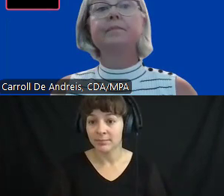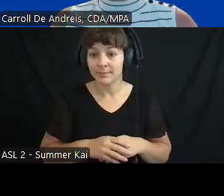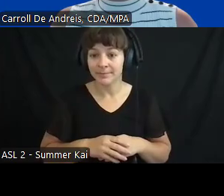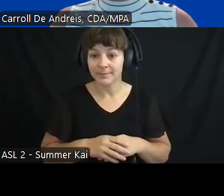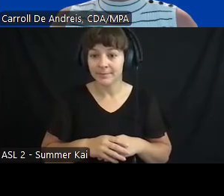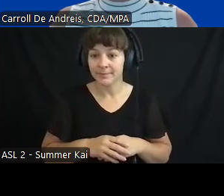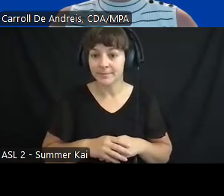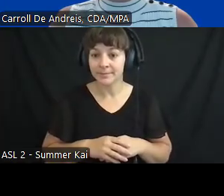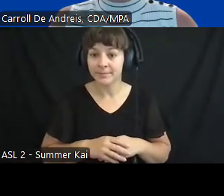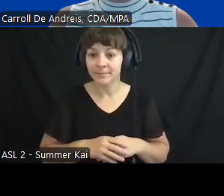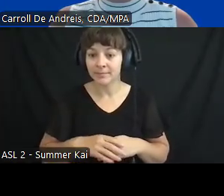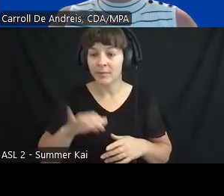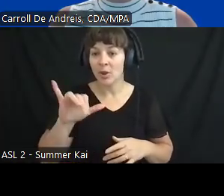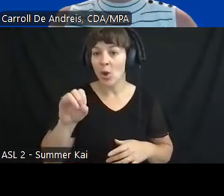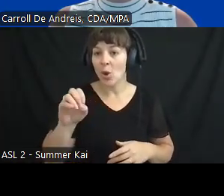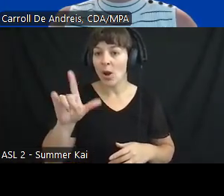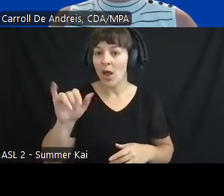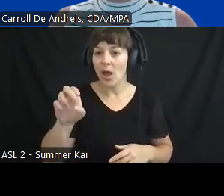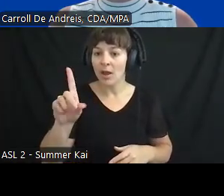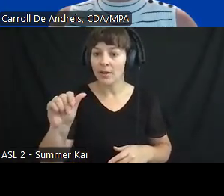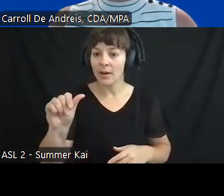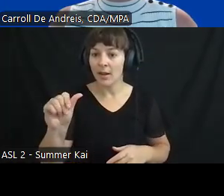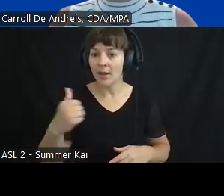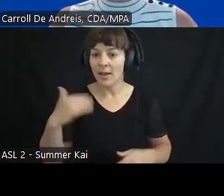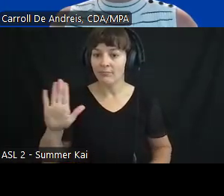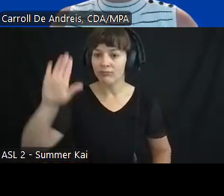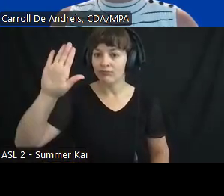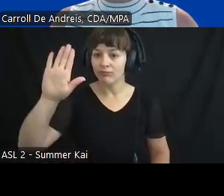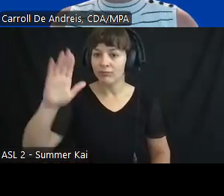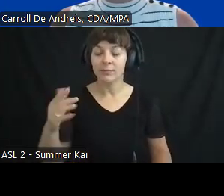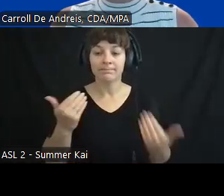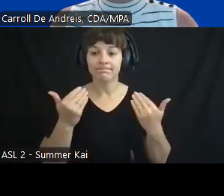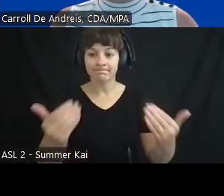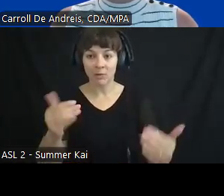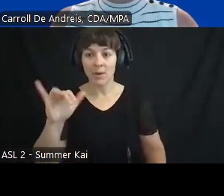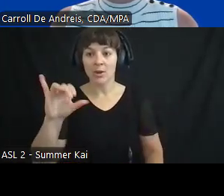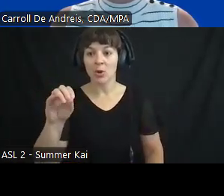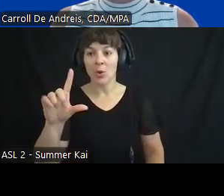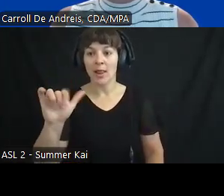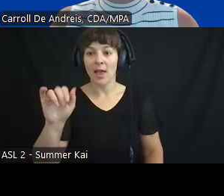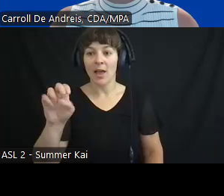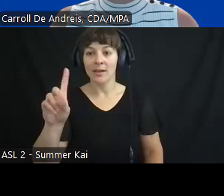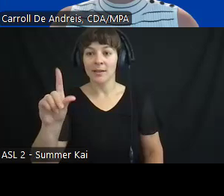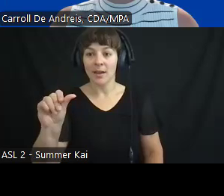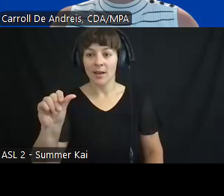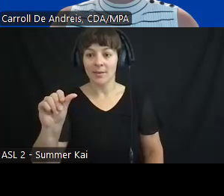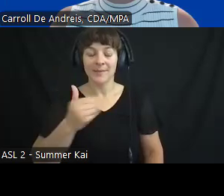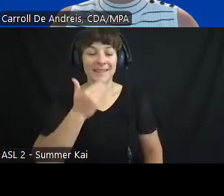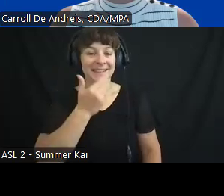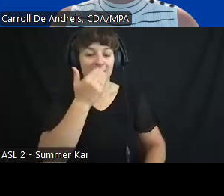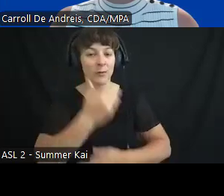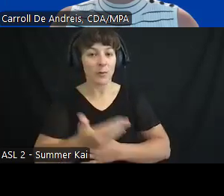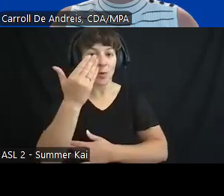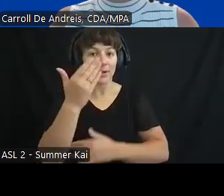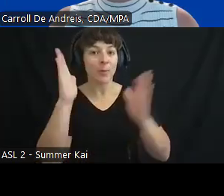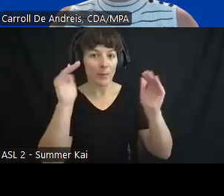Carol, Yolanda Whittington has her hand raised. Okay, thank you. Go ahead, Yolanda. Yes, thank you. Good morning. Hopefully